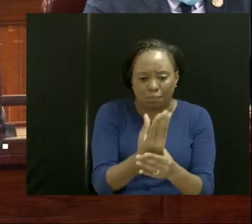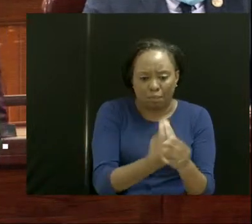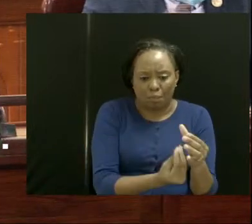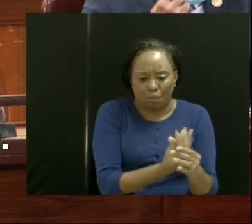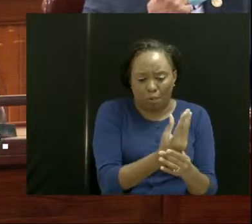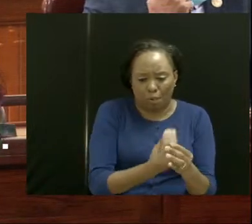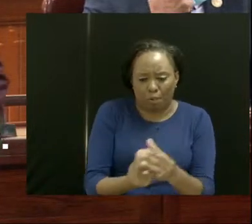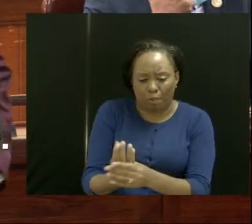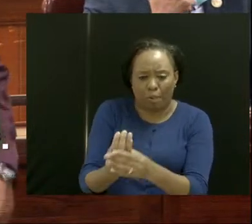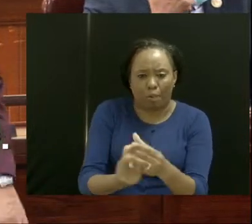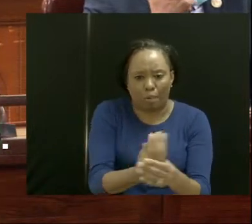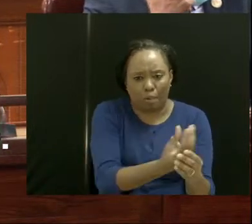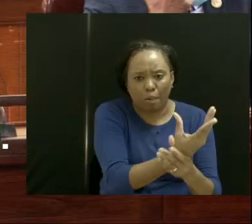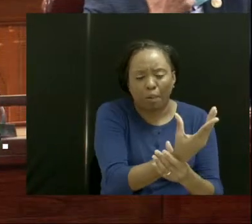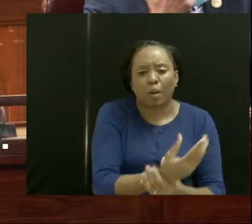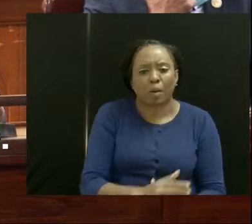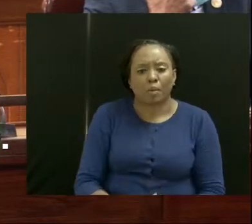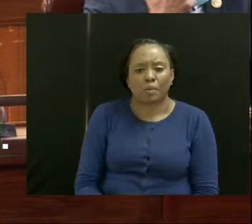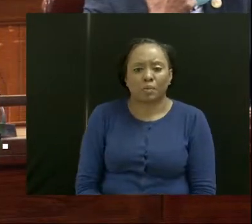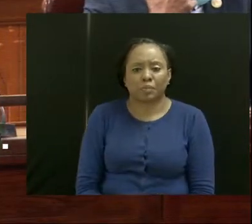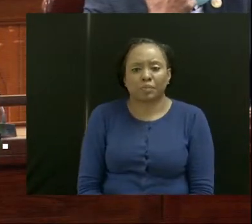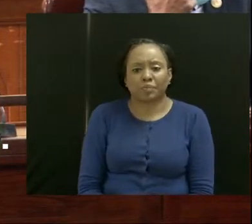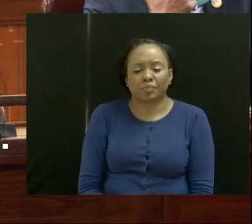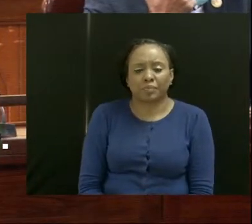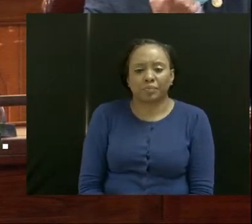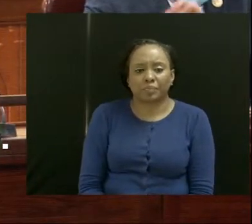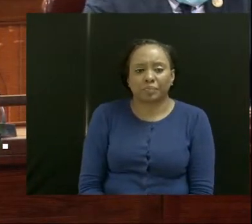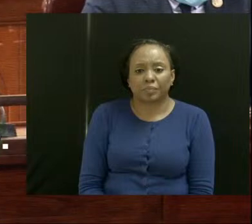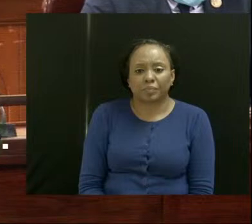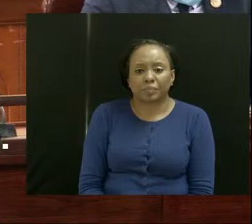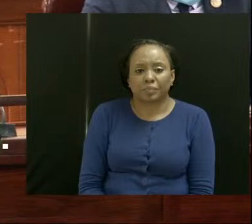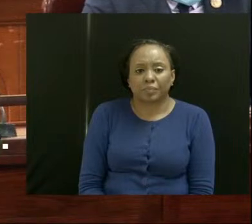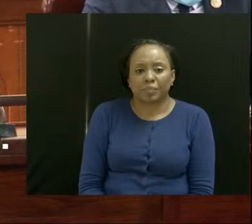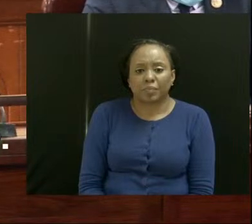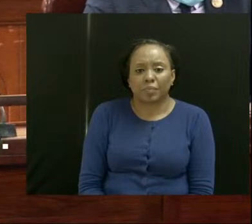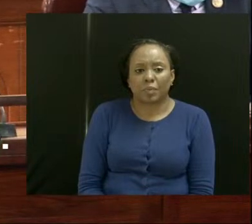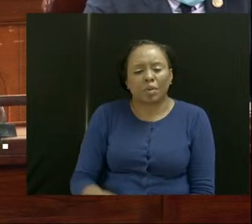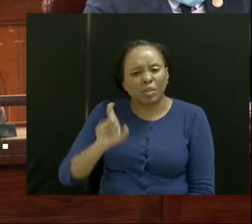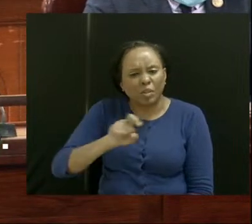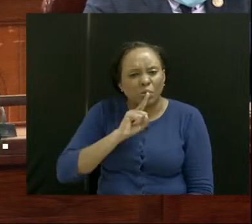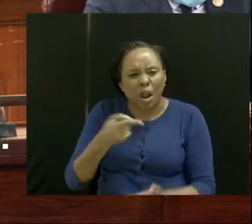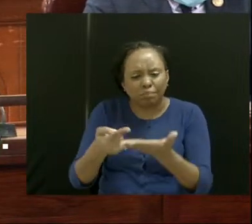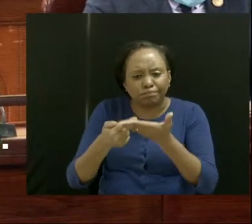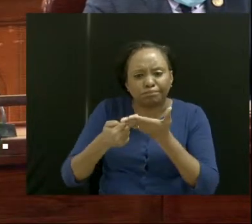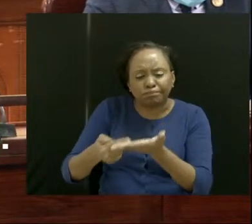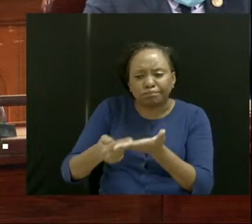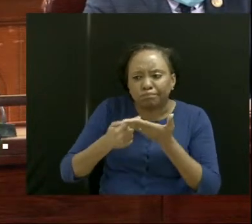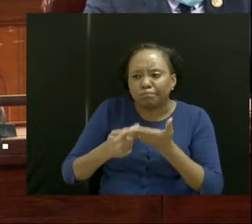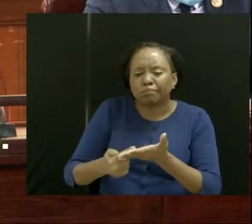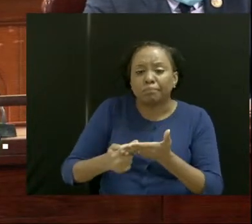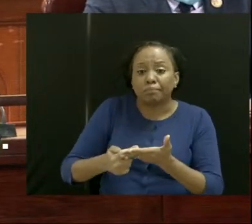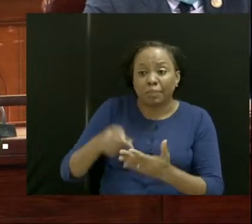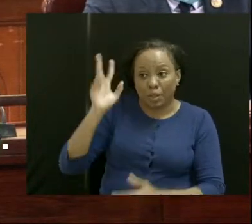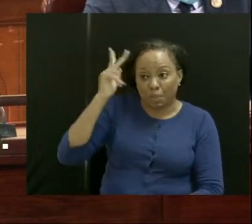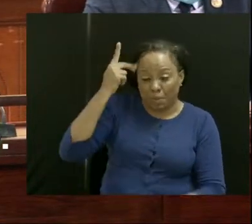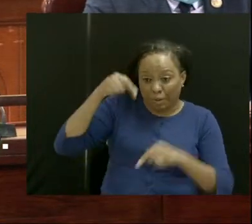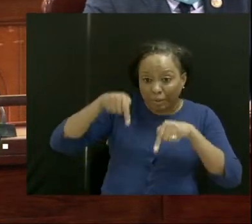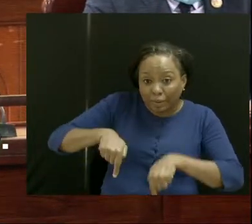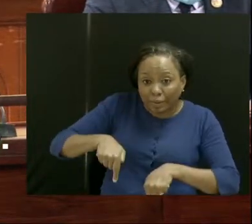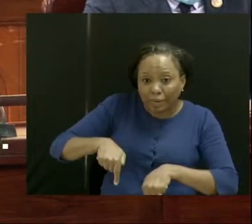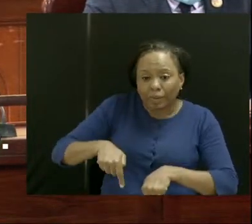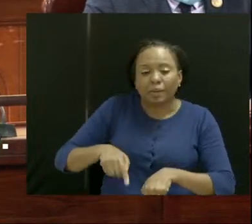The debate should be in the society, in this parliament, in the media, about